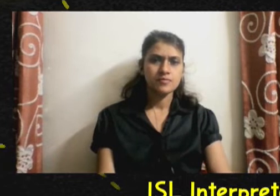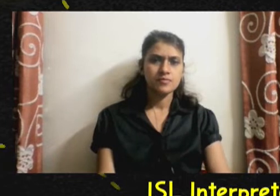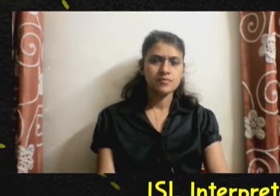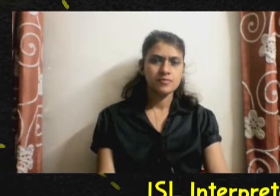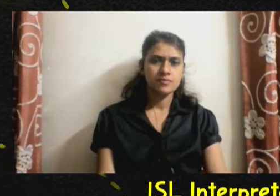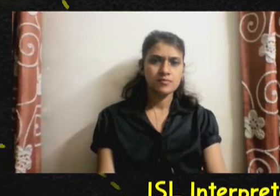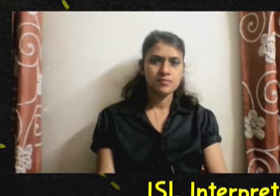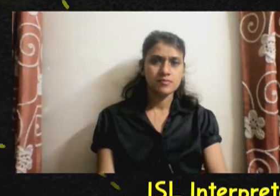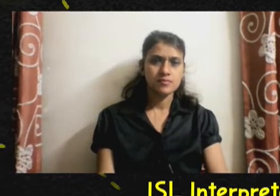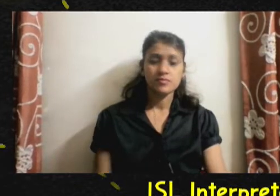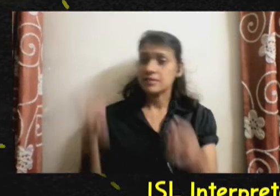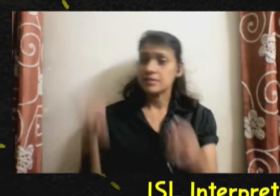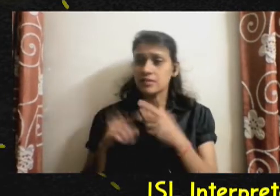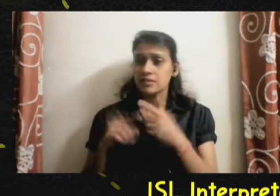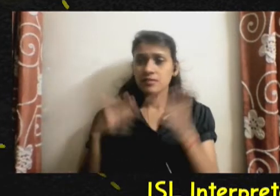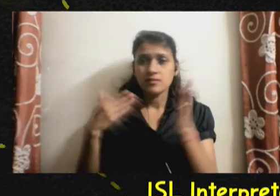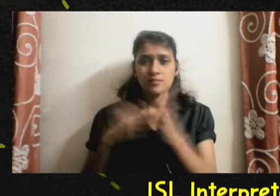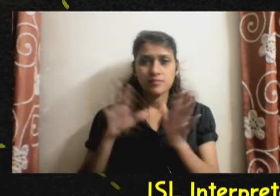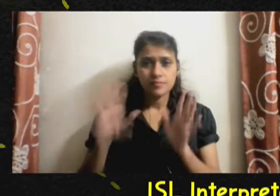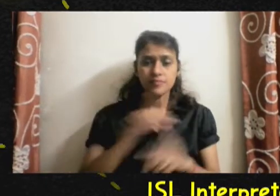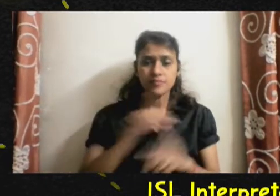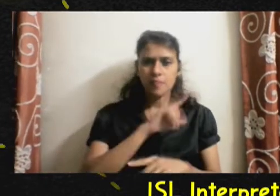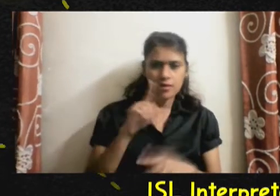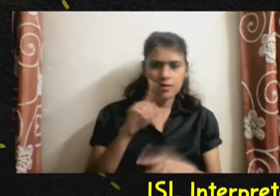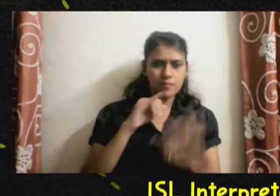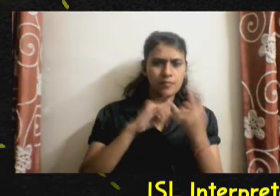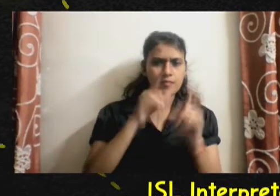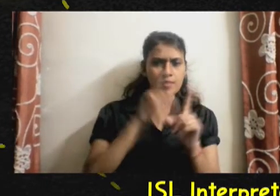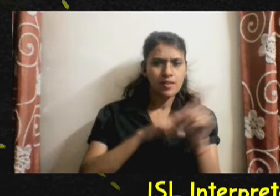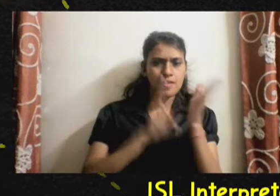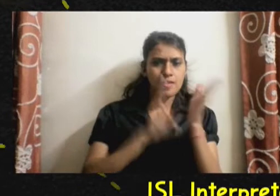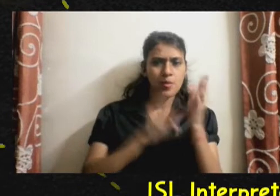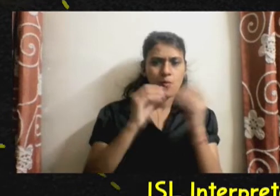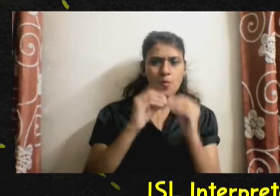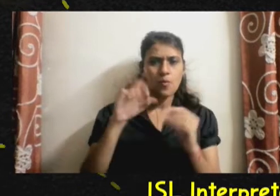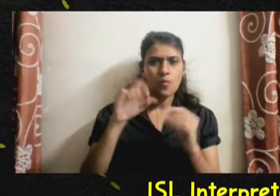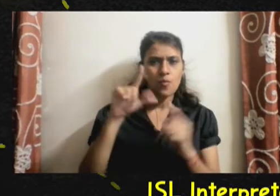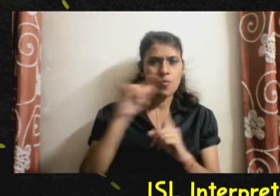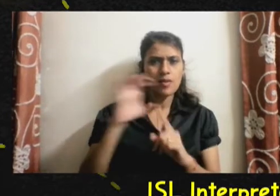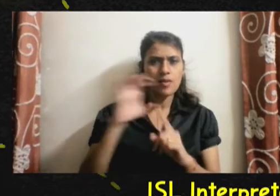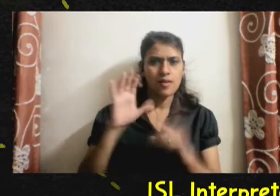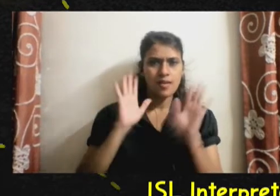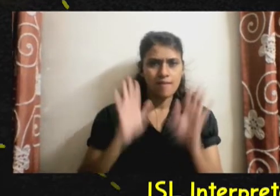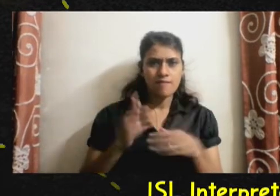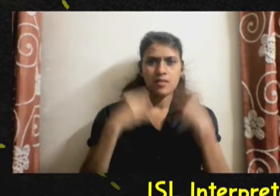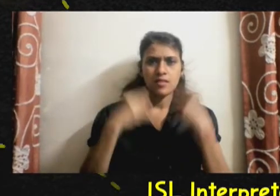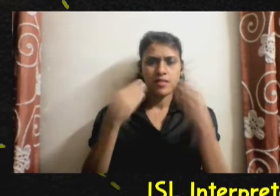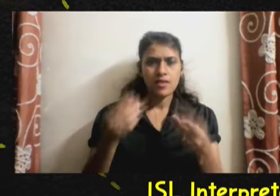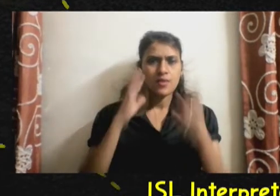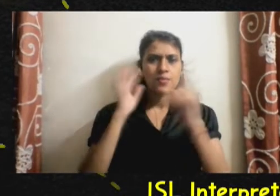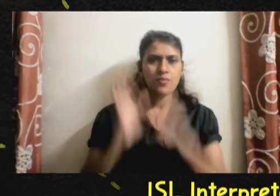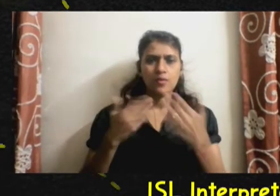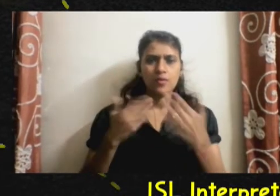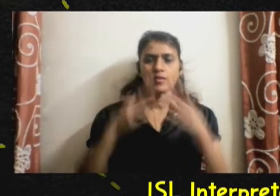tragic, but it's also kind of symbolic, that we recently provided access to a shelter for a